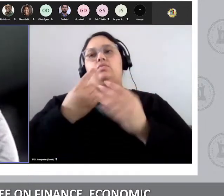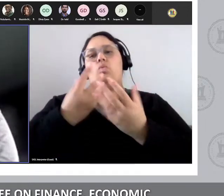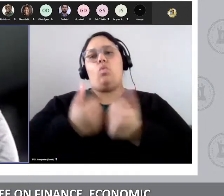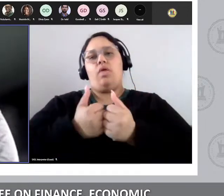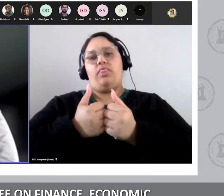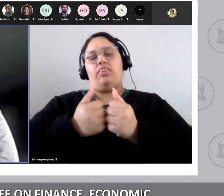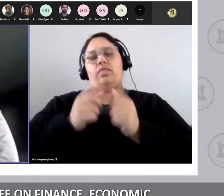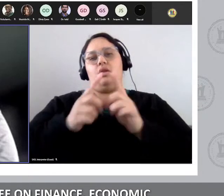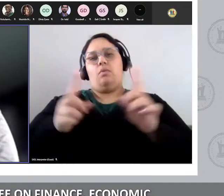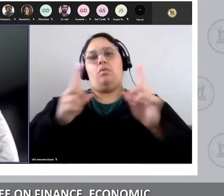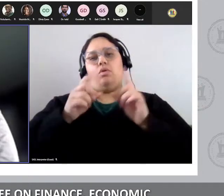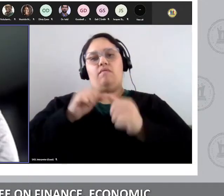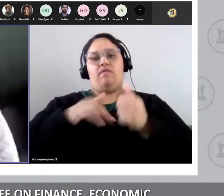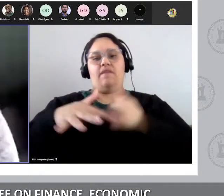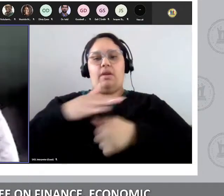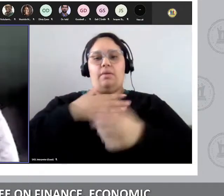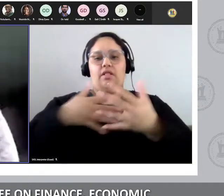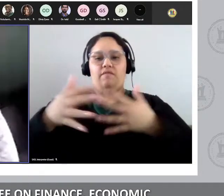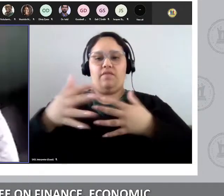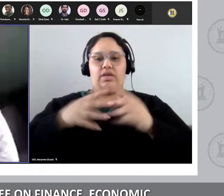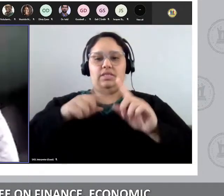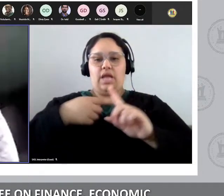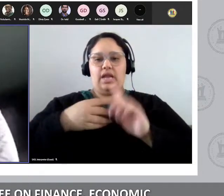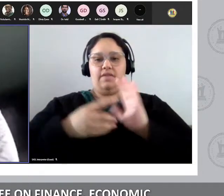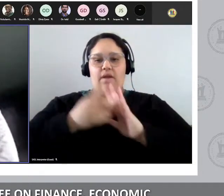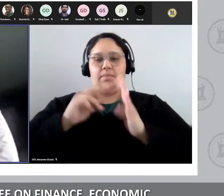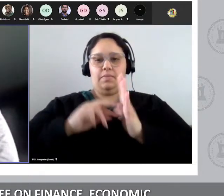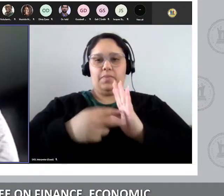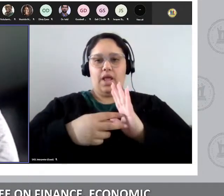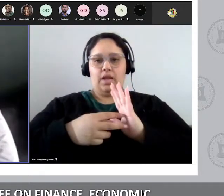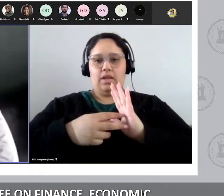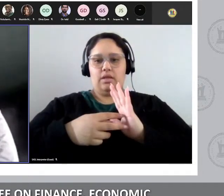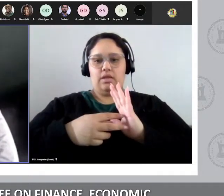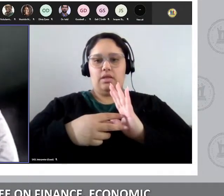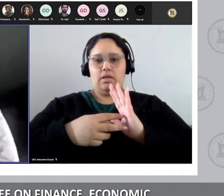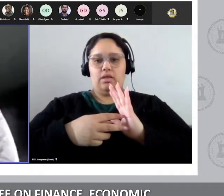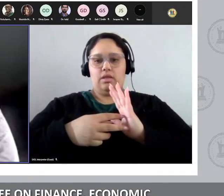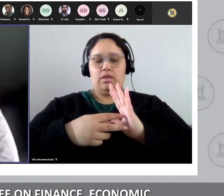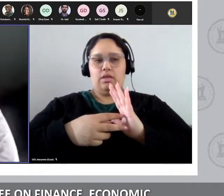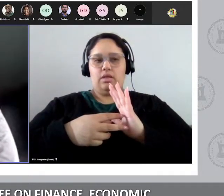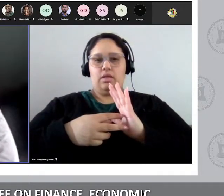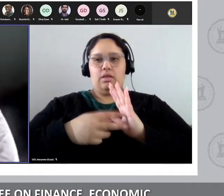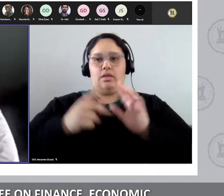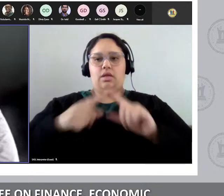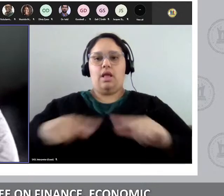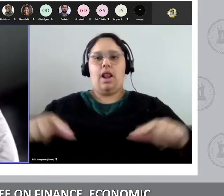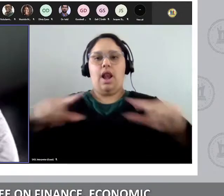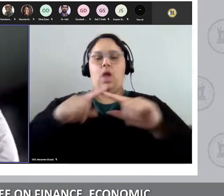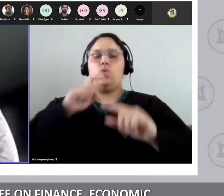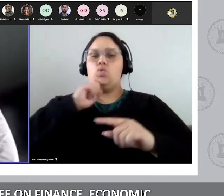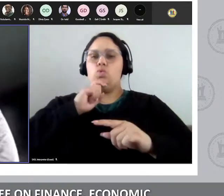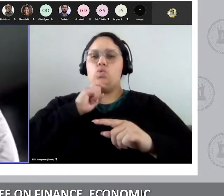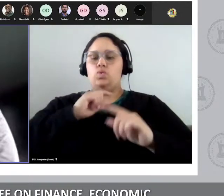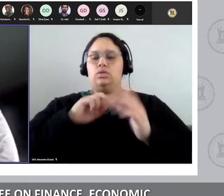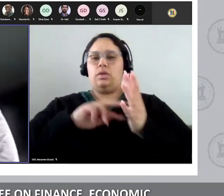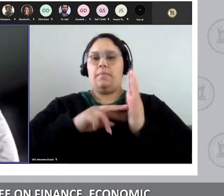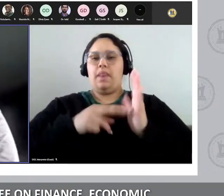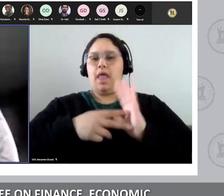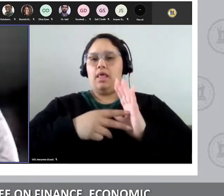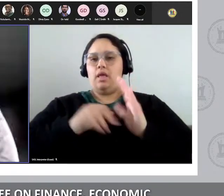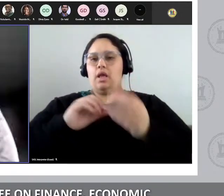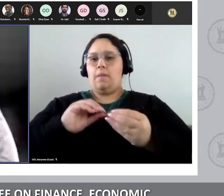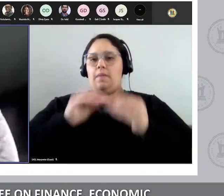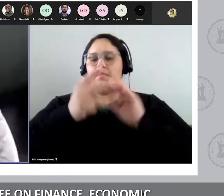with Department of Environmental Affairs and Development Planning in terms of the Land Use Planning Act, and